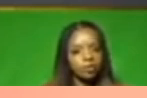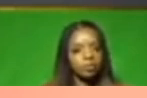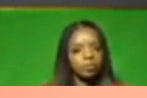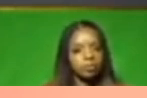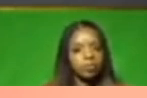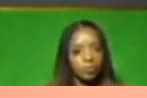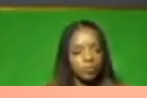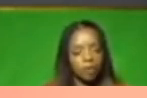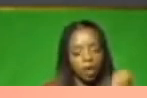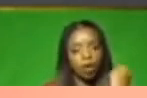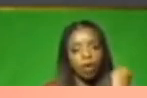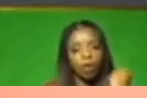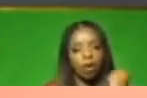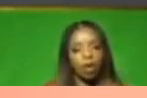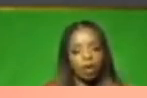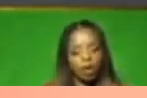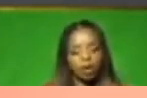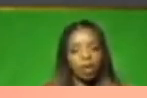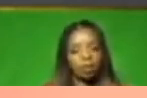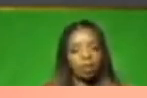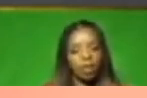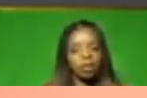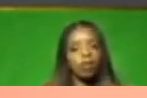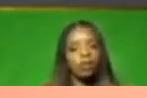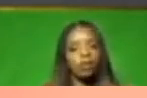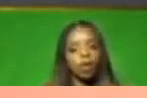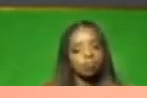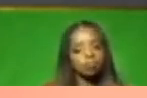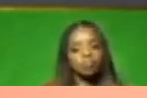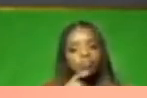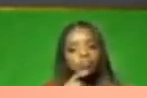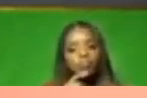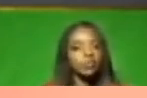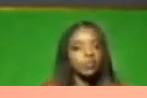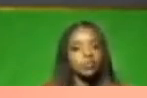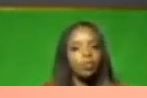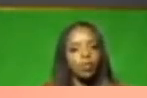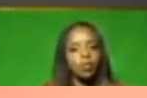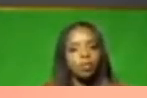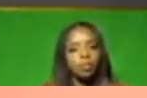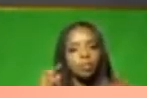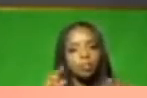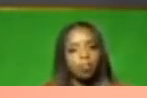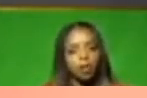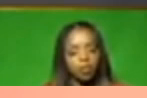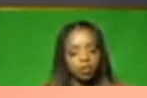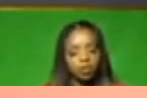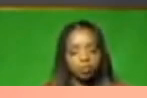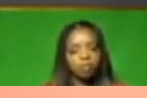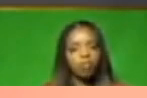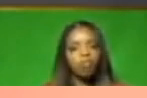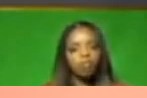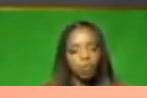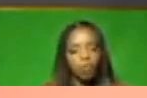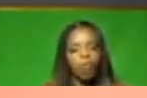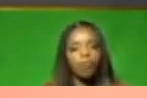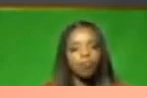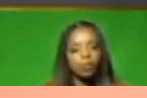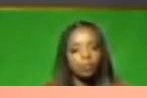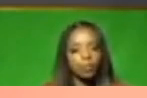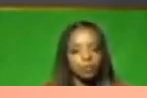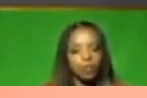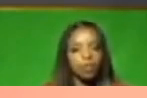use of the powers, capacity, and resources of national and provincial governments.